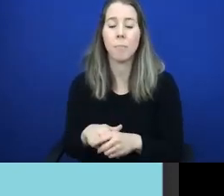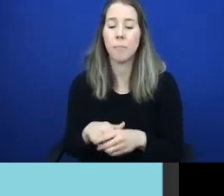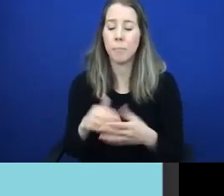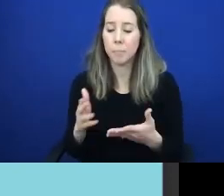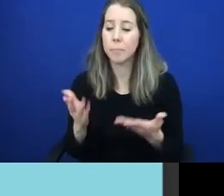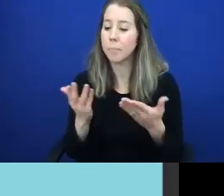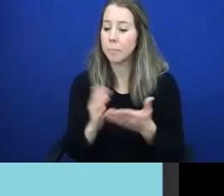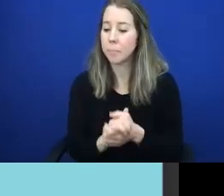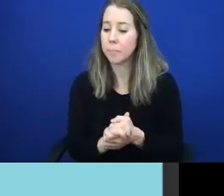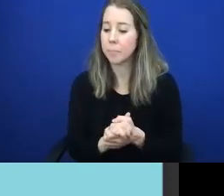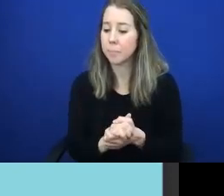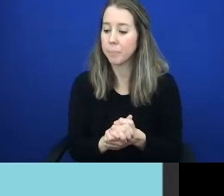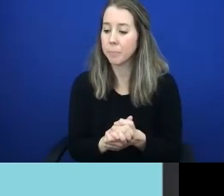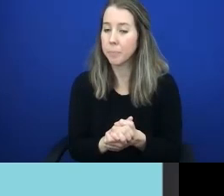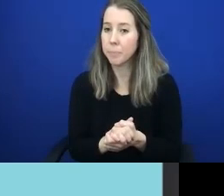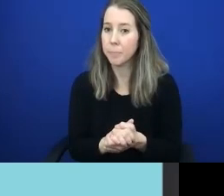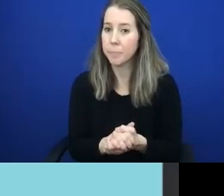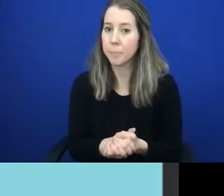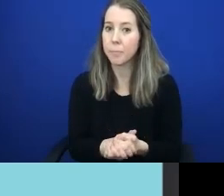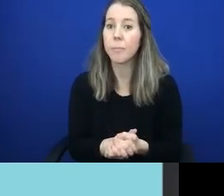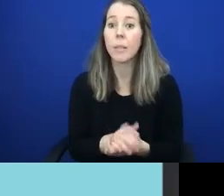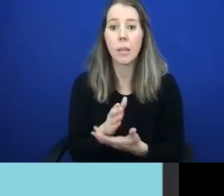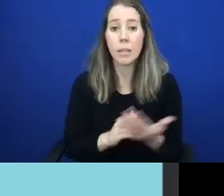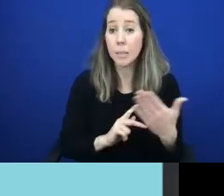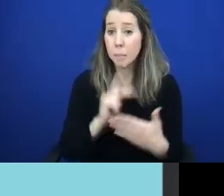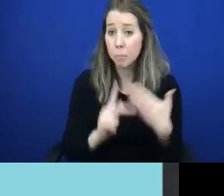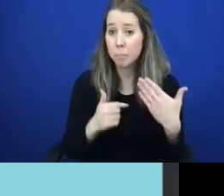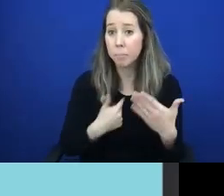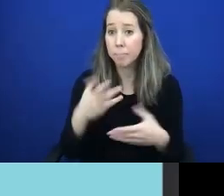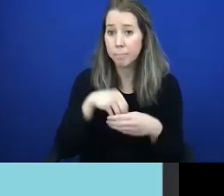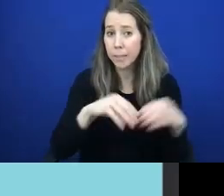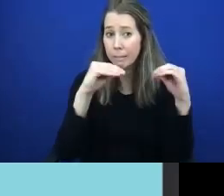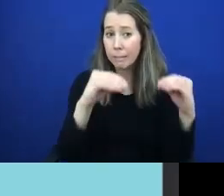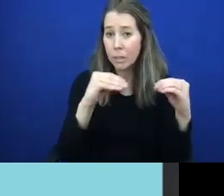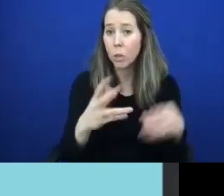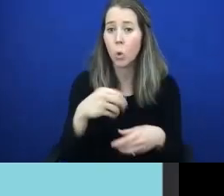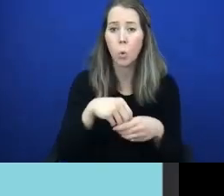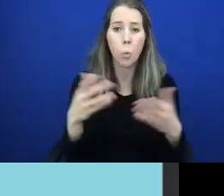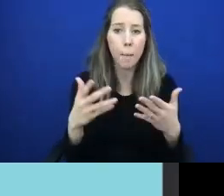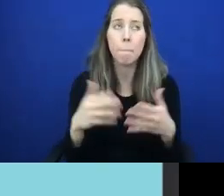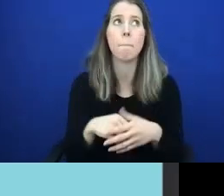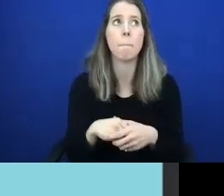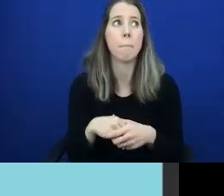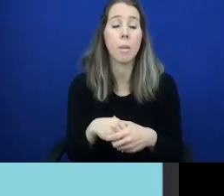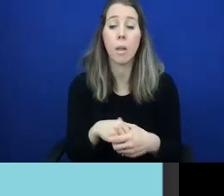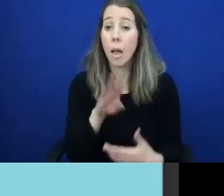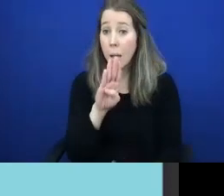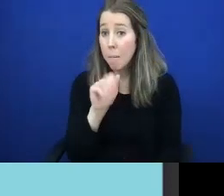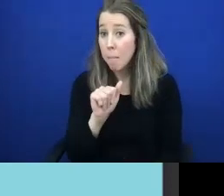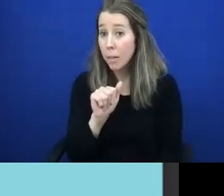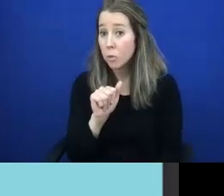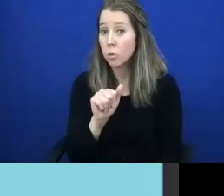Some programs I teach in include the Bachelor's